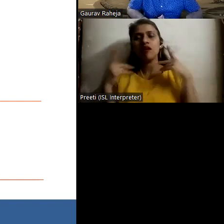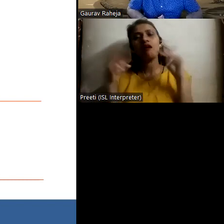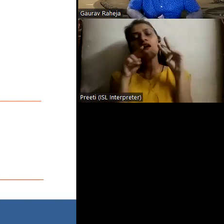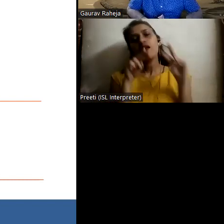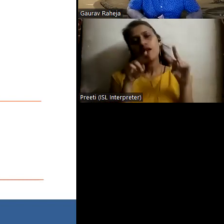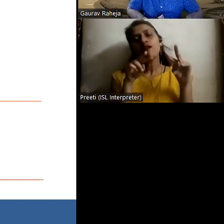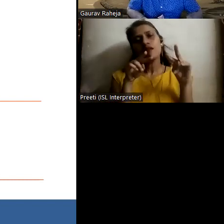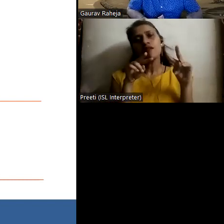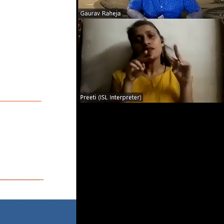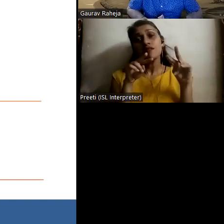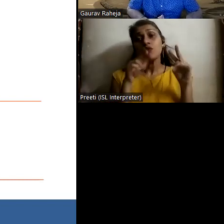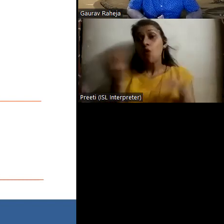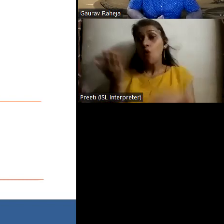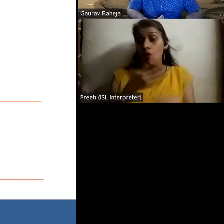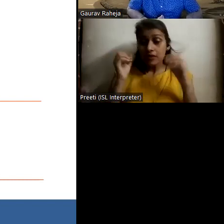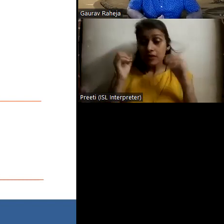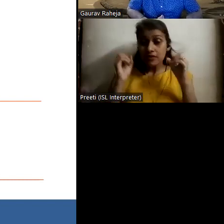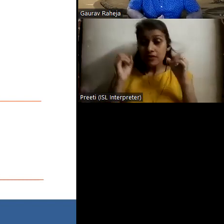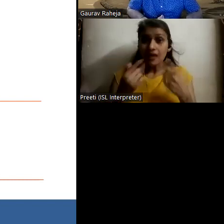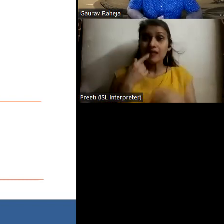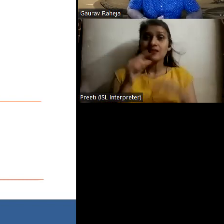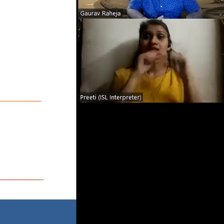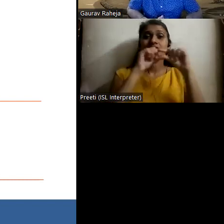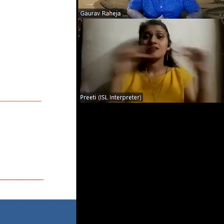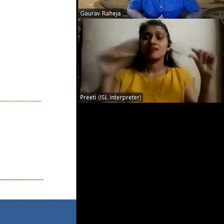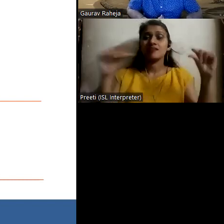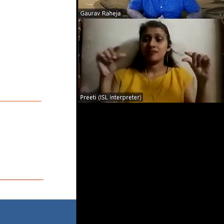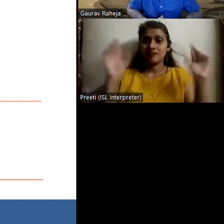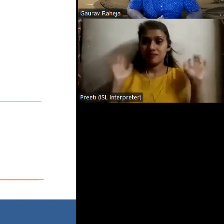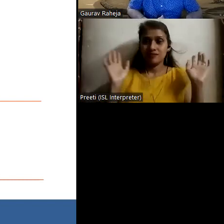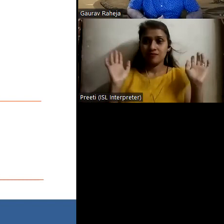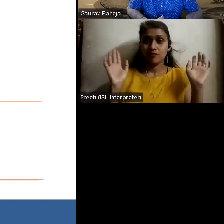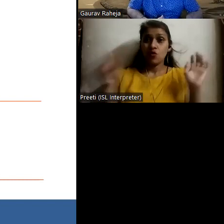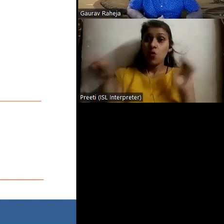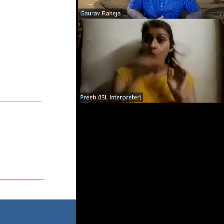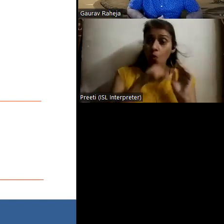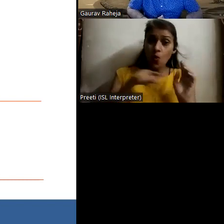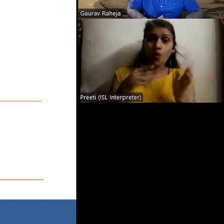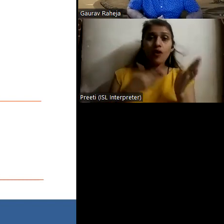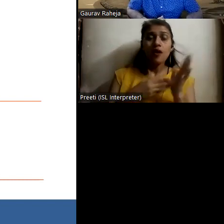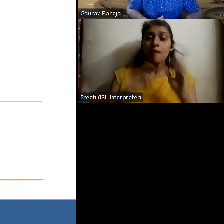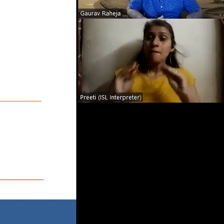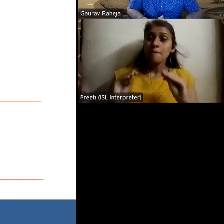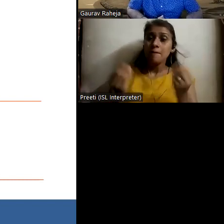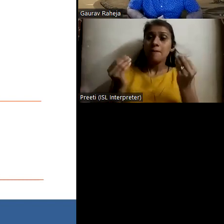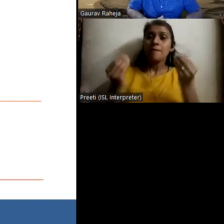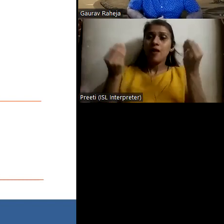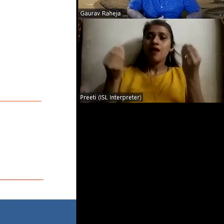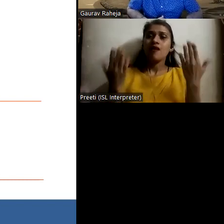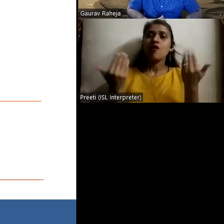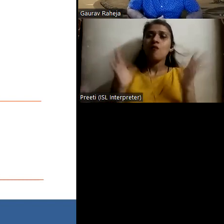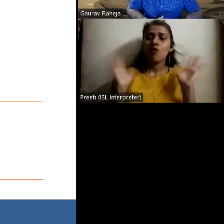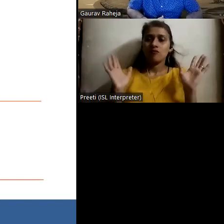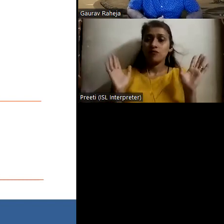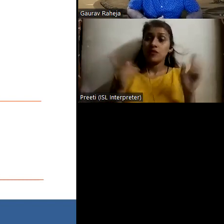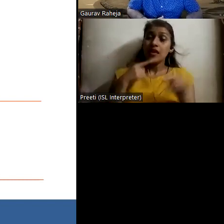things. And let me right in the beginning say, the world can become much better if people amongst you, from all of you,